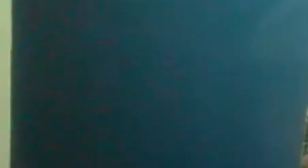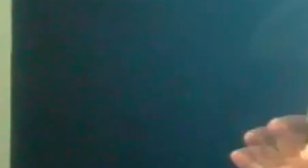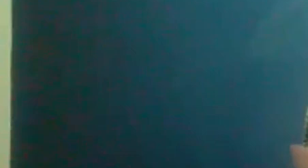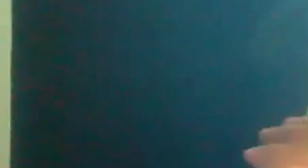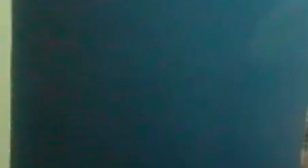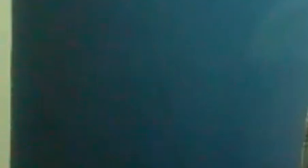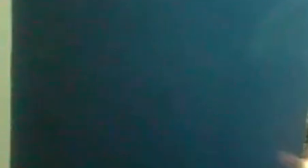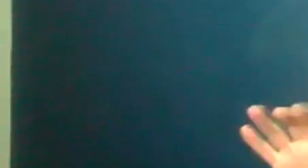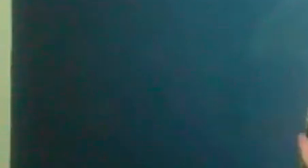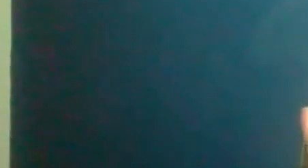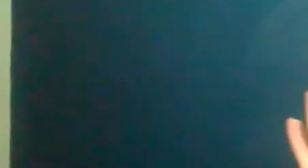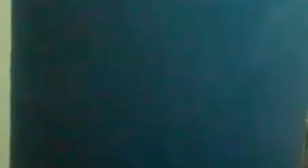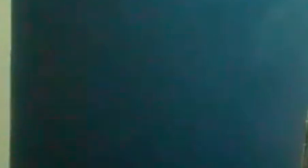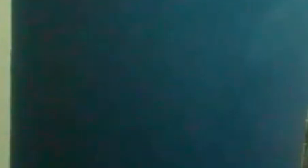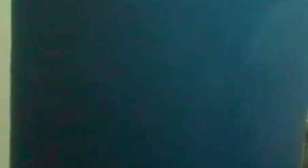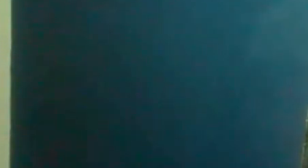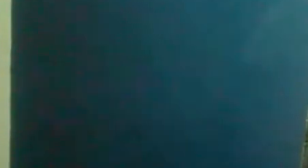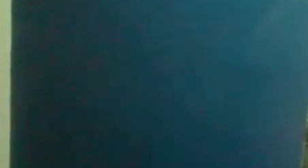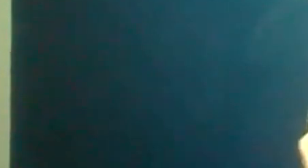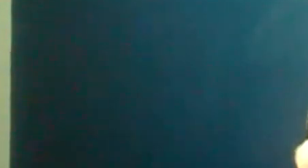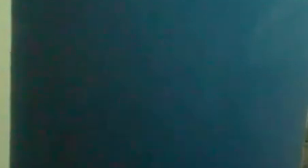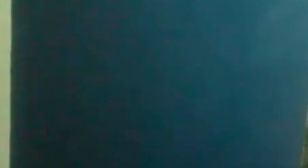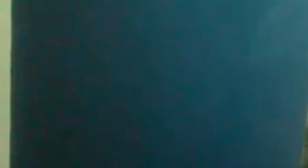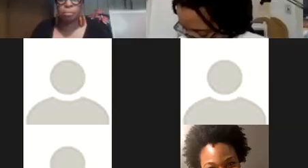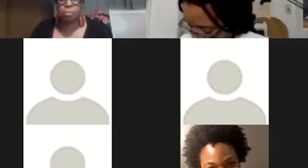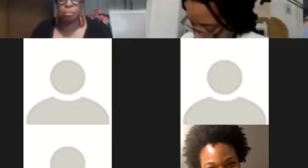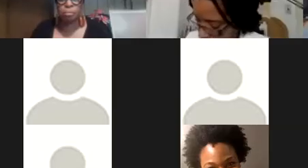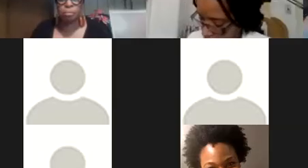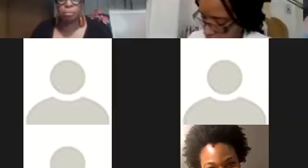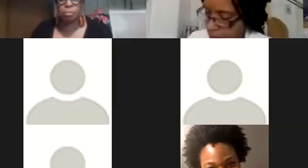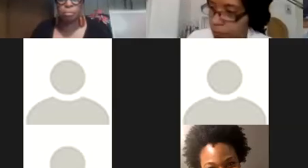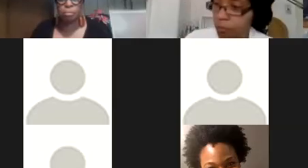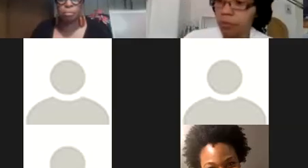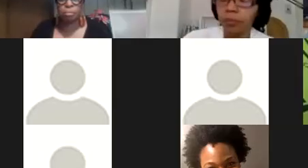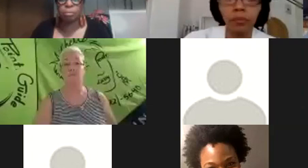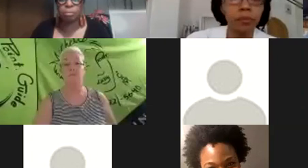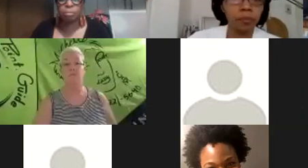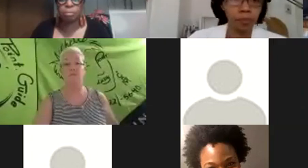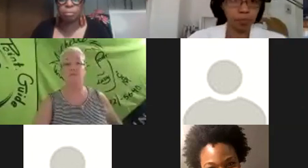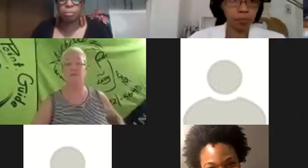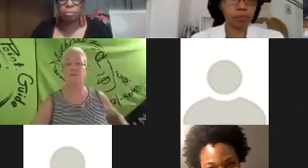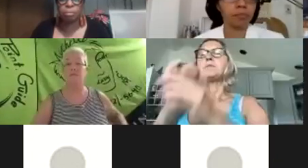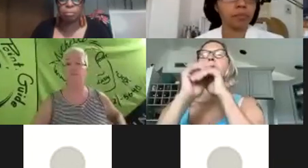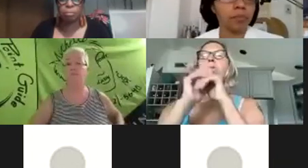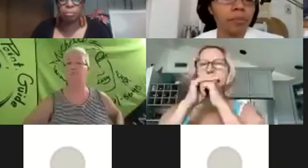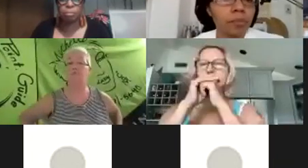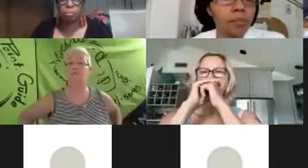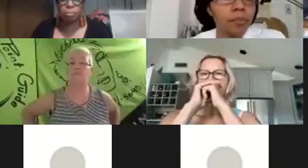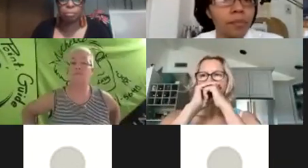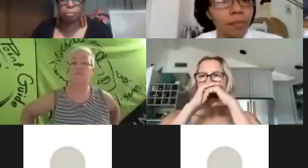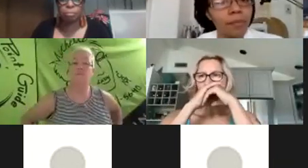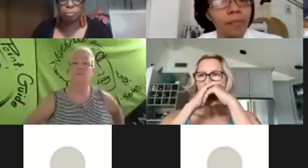you're doing, that would be helpful. Okay, perfect. So I'm going to tell, here's for the iPhone folks.